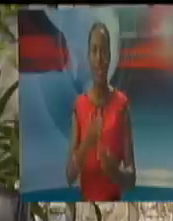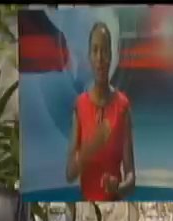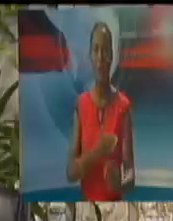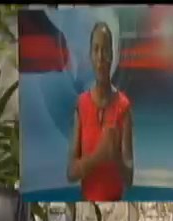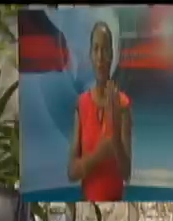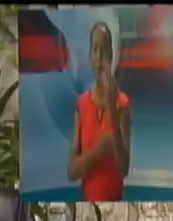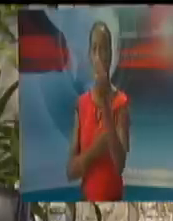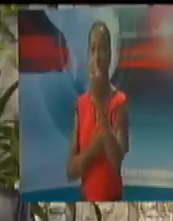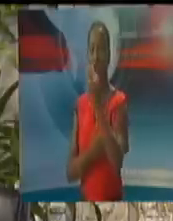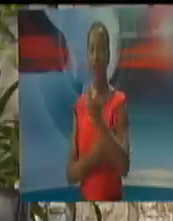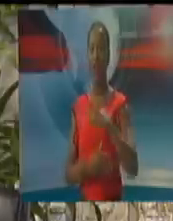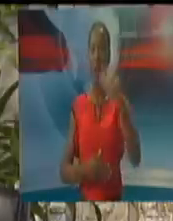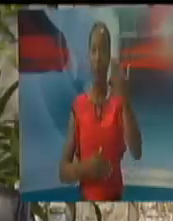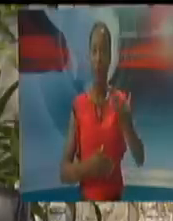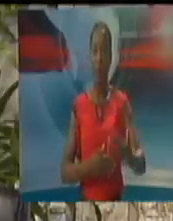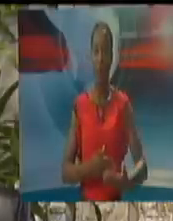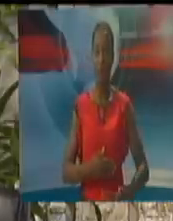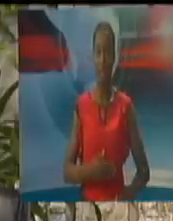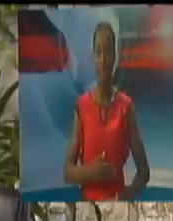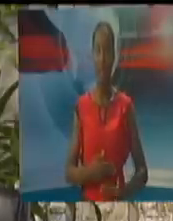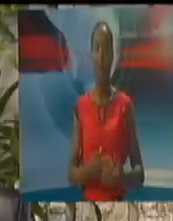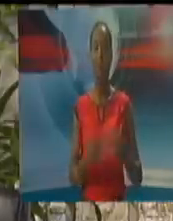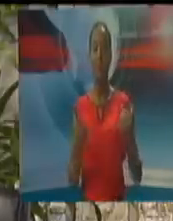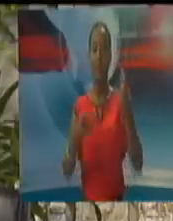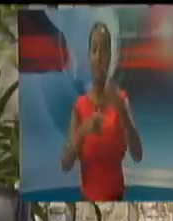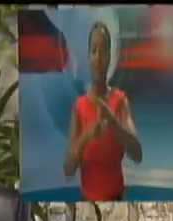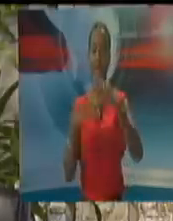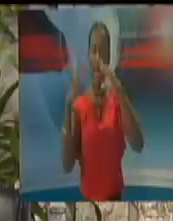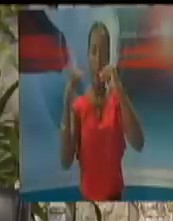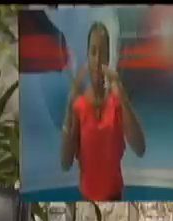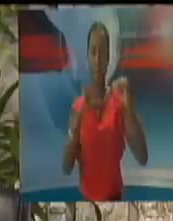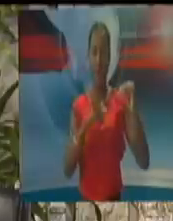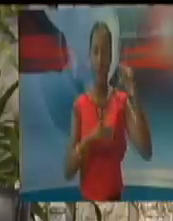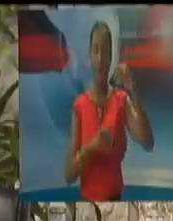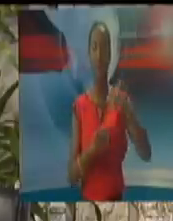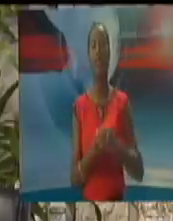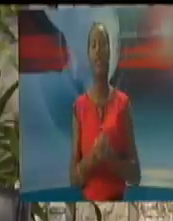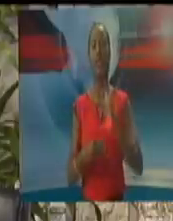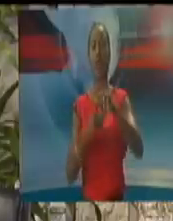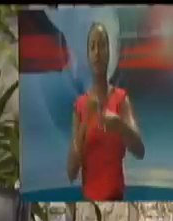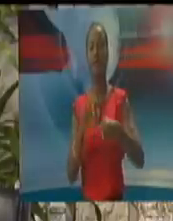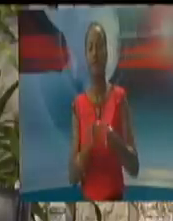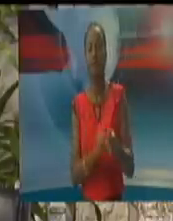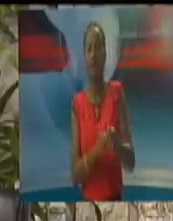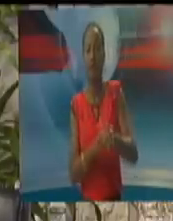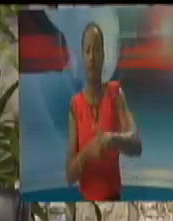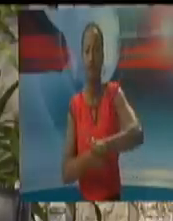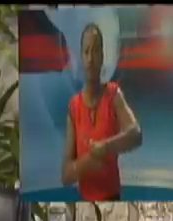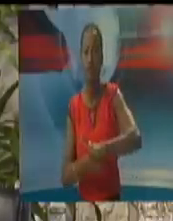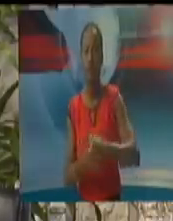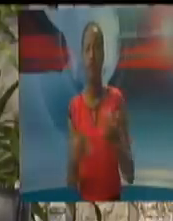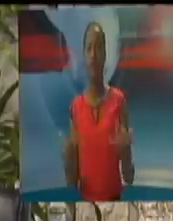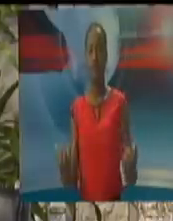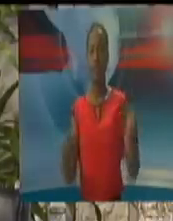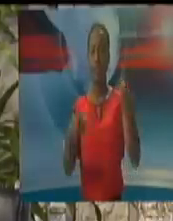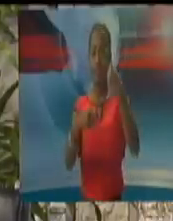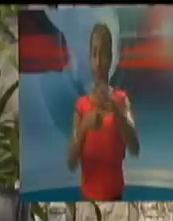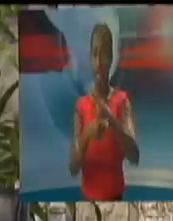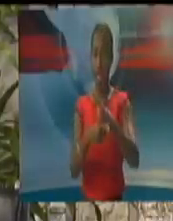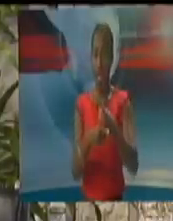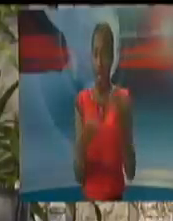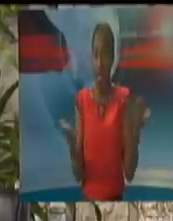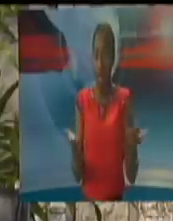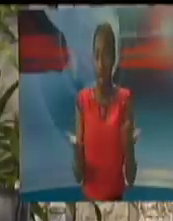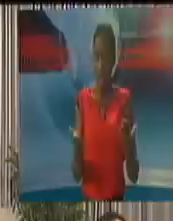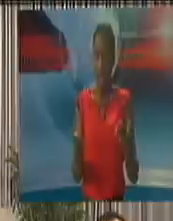Welcome to today's virtual media conference to apprise you of government's efforts to combat COVID-19. Today with me are the Minister of Health, the